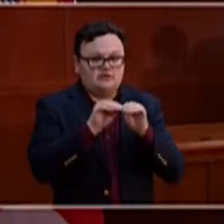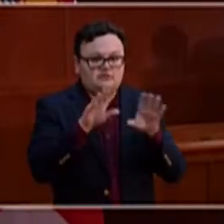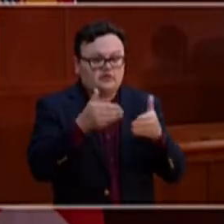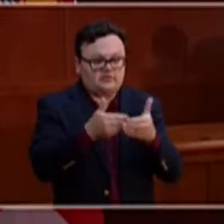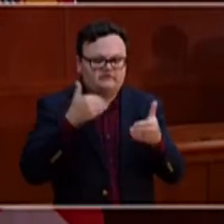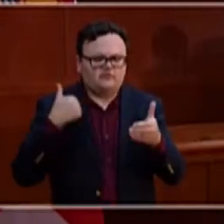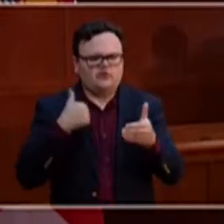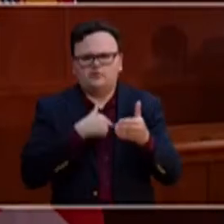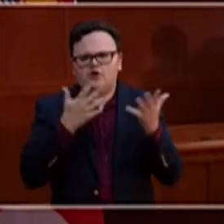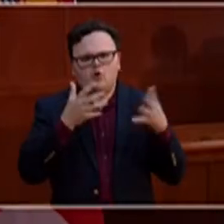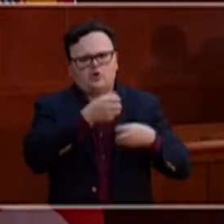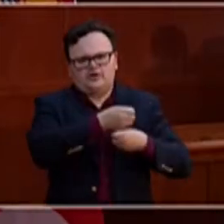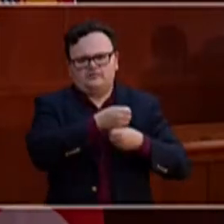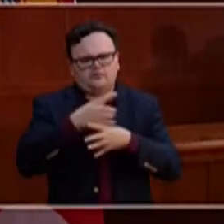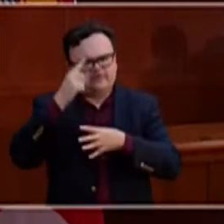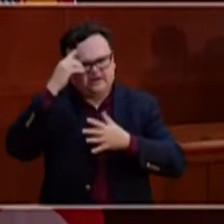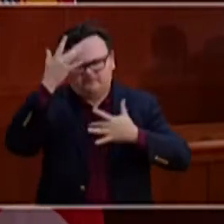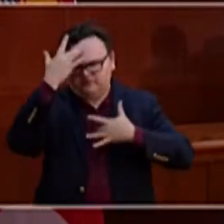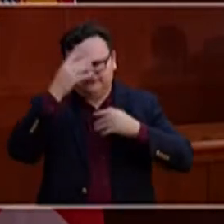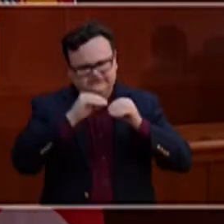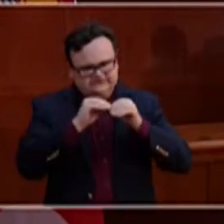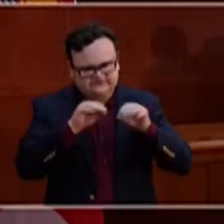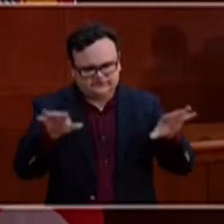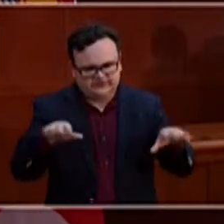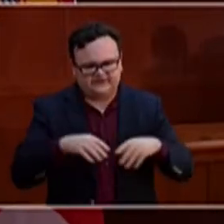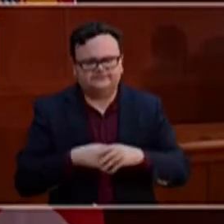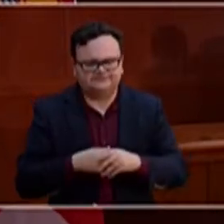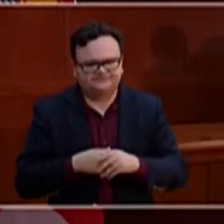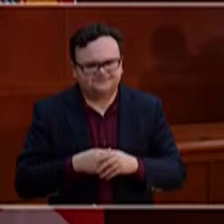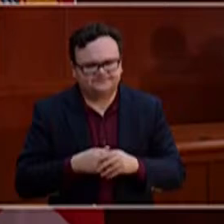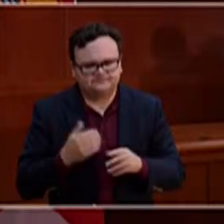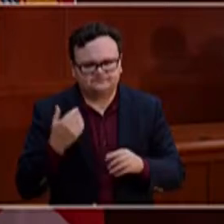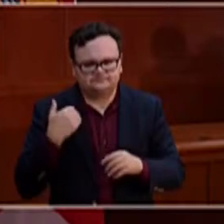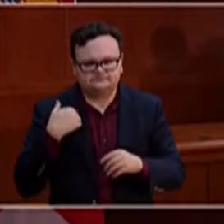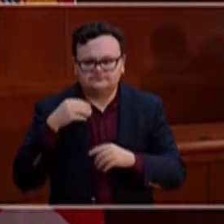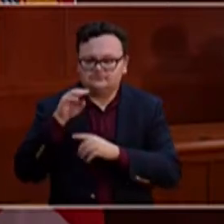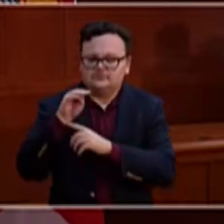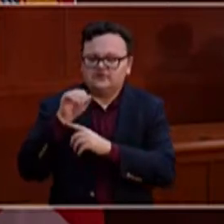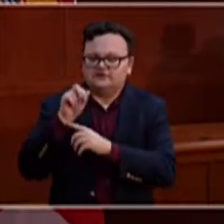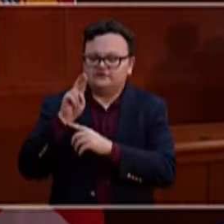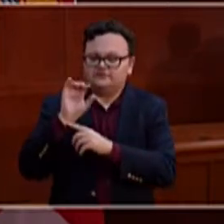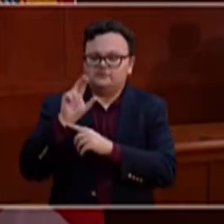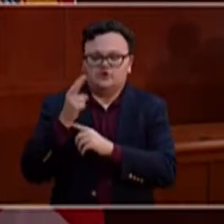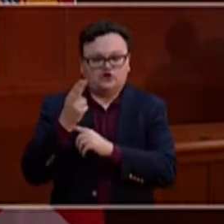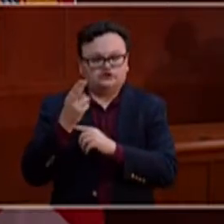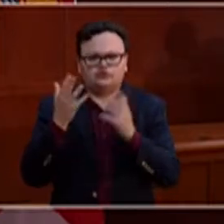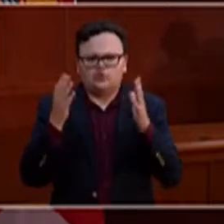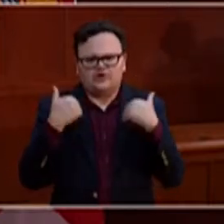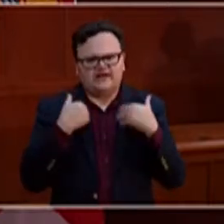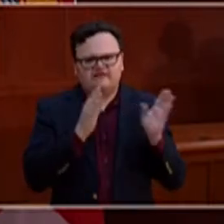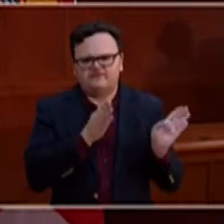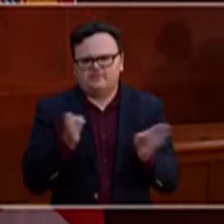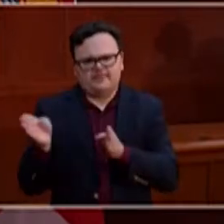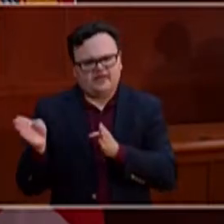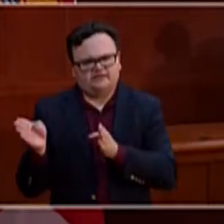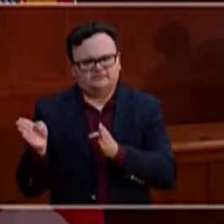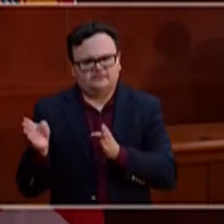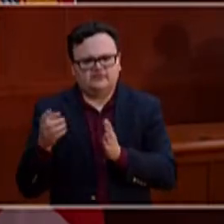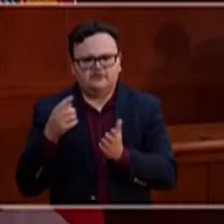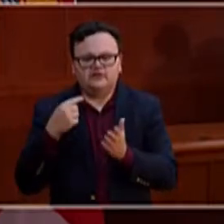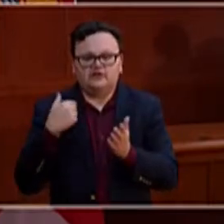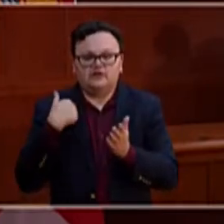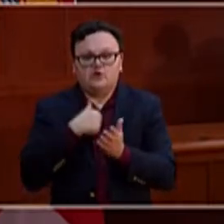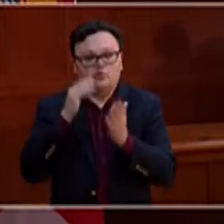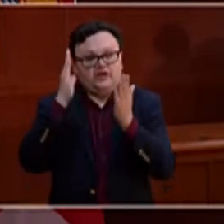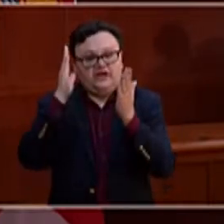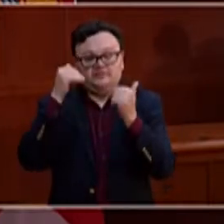March, we formed a pandemic response team. And in March, we were able to, even though that the volumes didn't get nearly as high